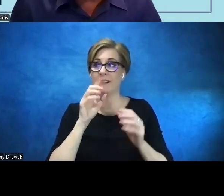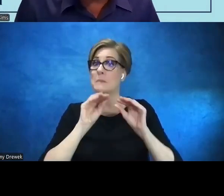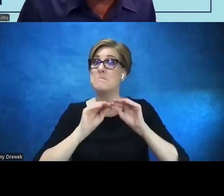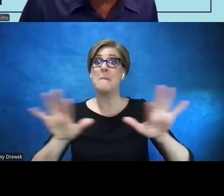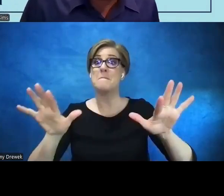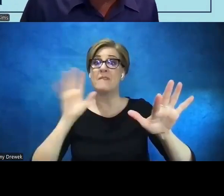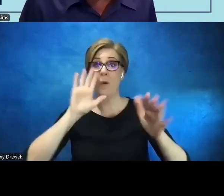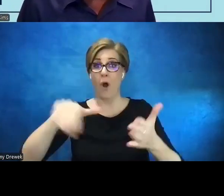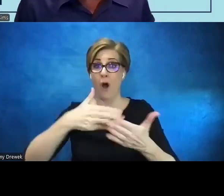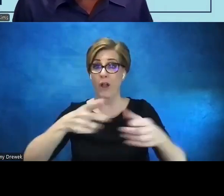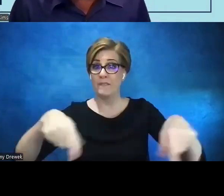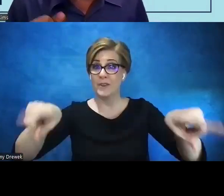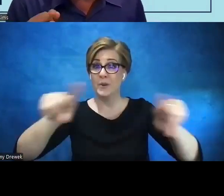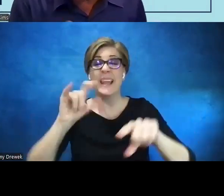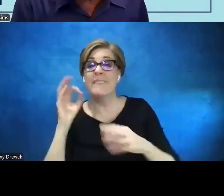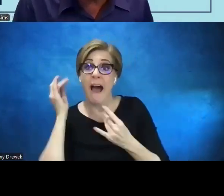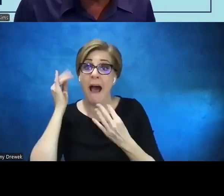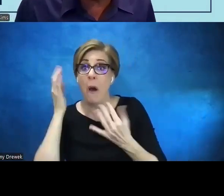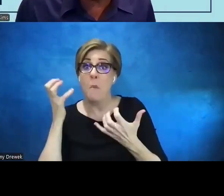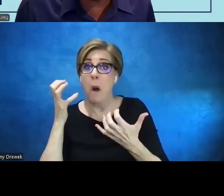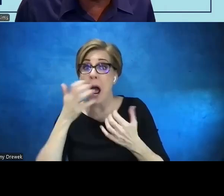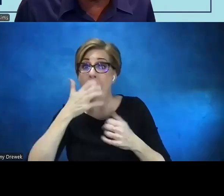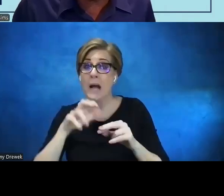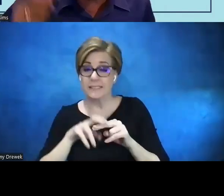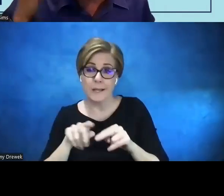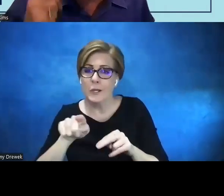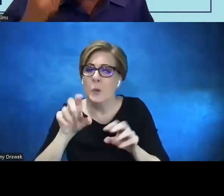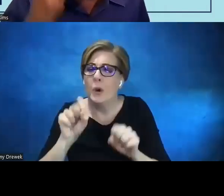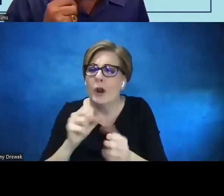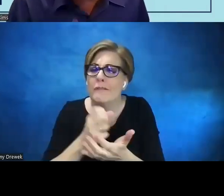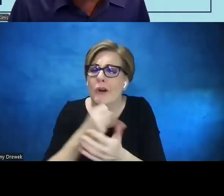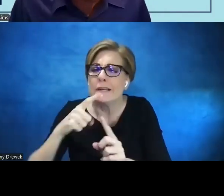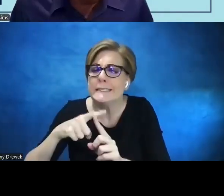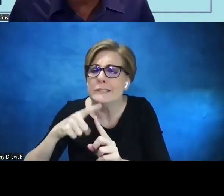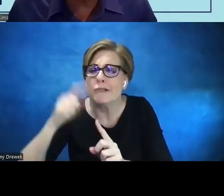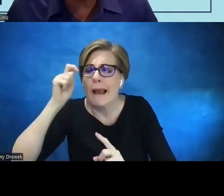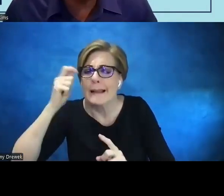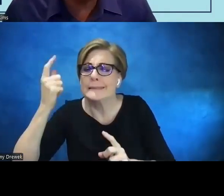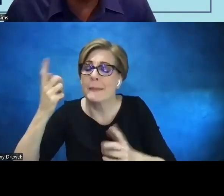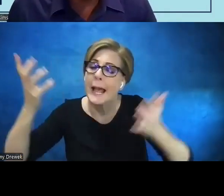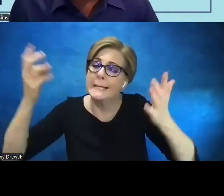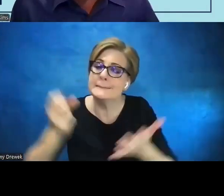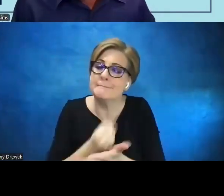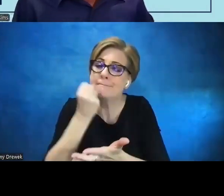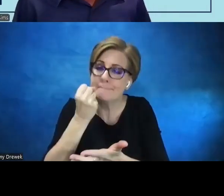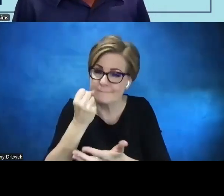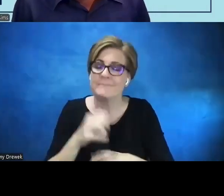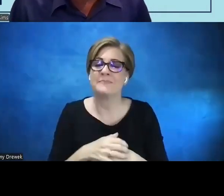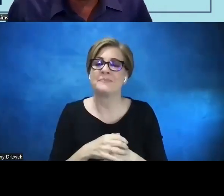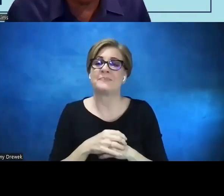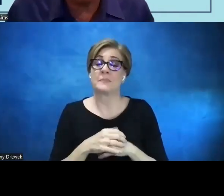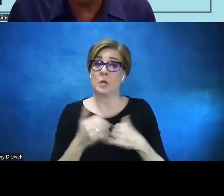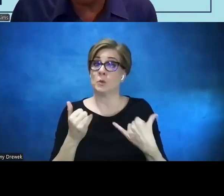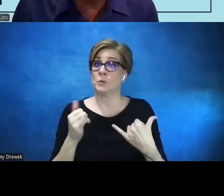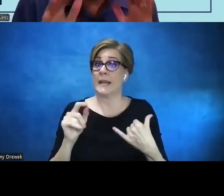about it, you have lost that window where you could have gotten a nice t-shirt or a hat or otherwise, but let's just move on. Today's trivia